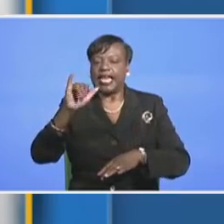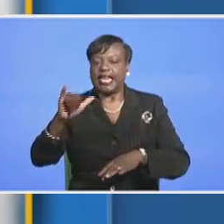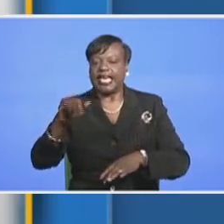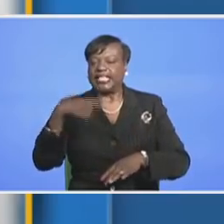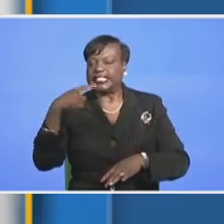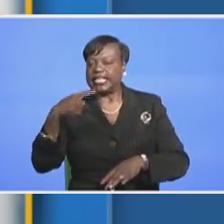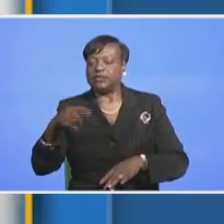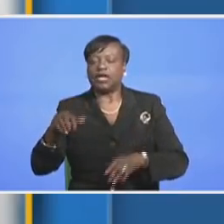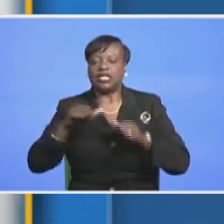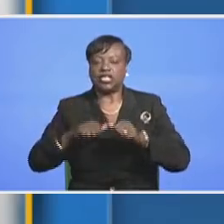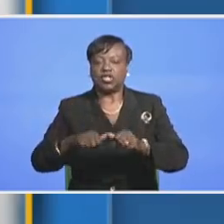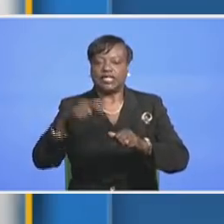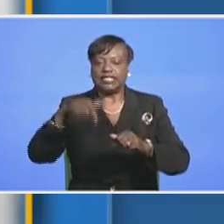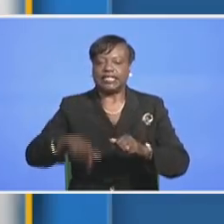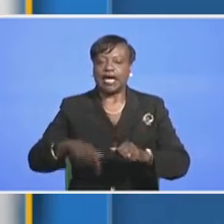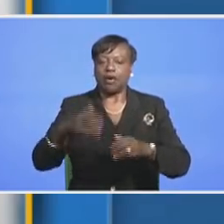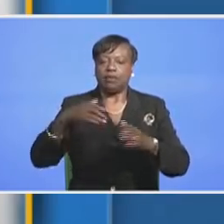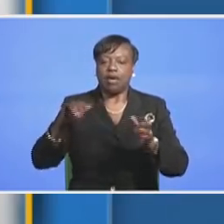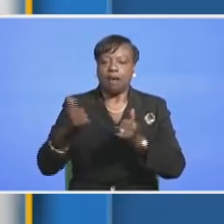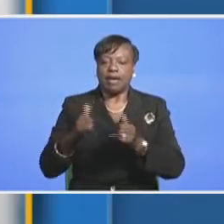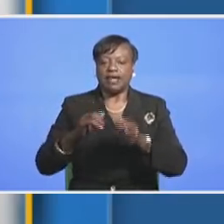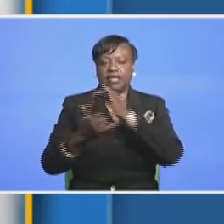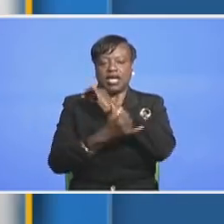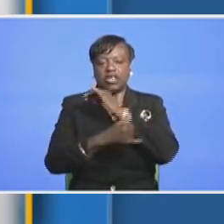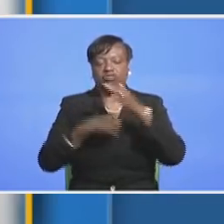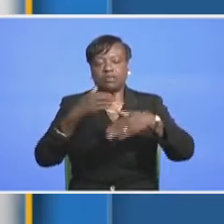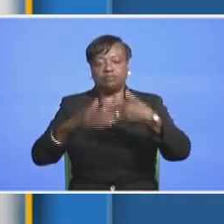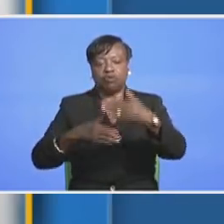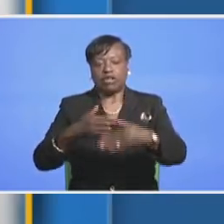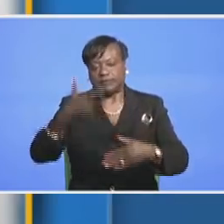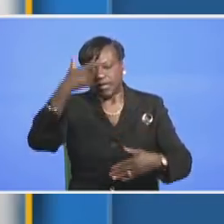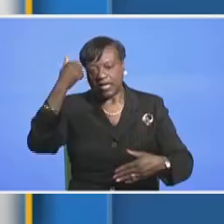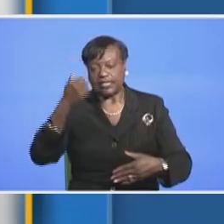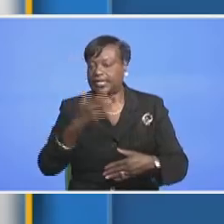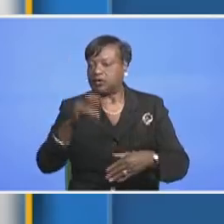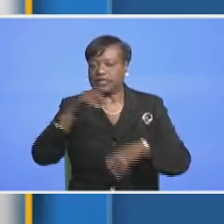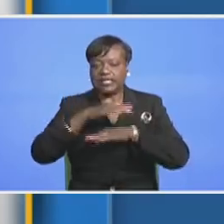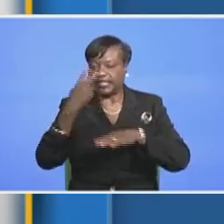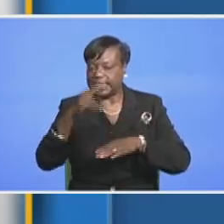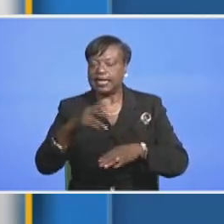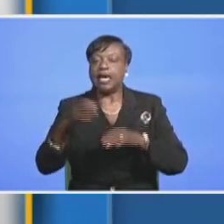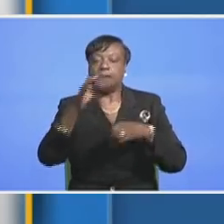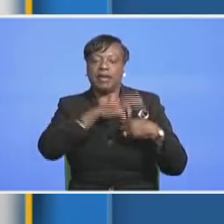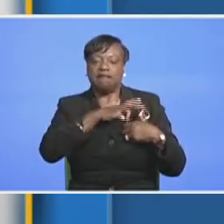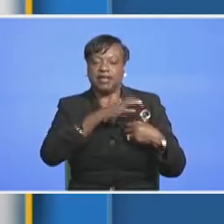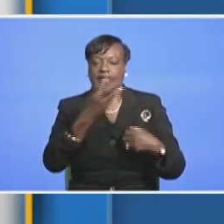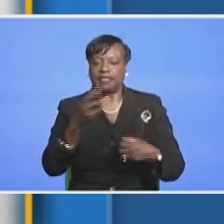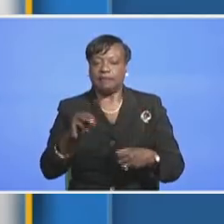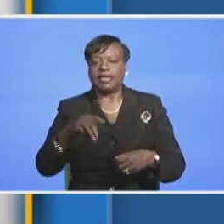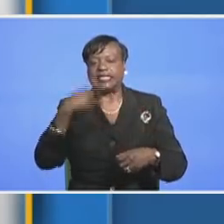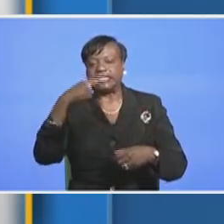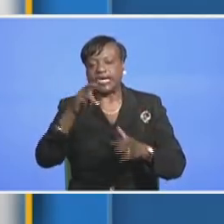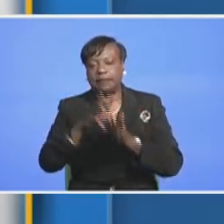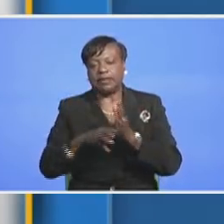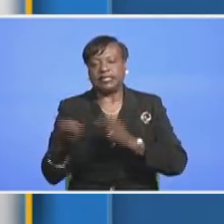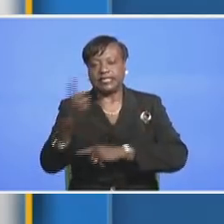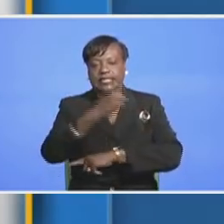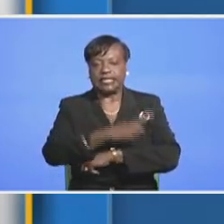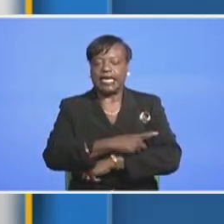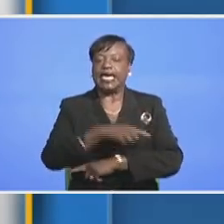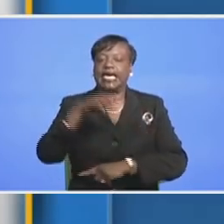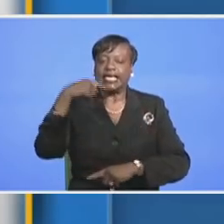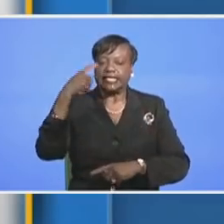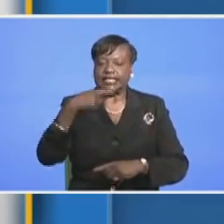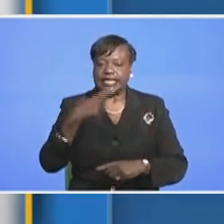to downplay the country's progress because they don't see it benefiting them. In a statement released today, he said the facts speak for